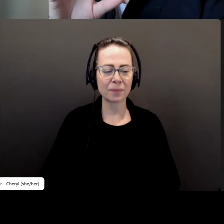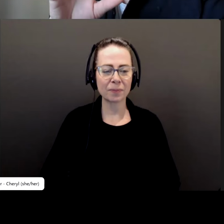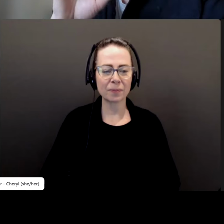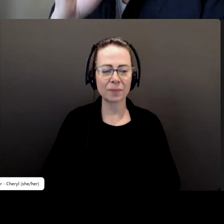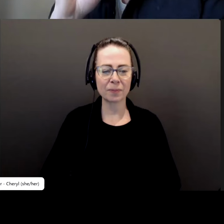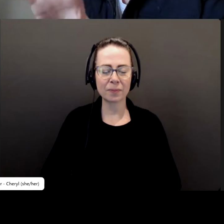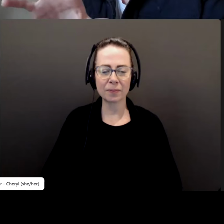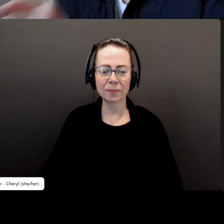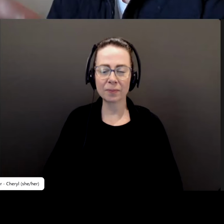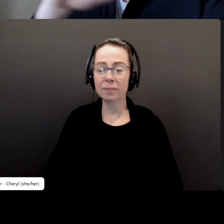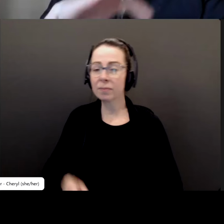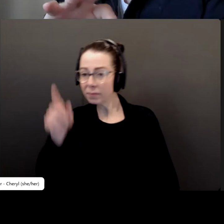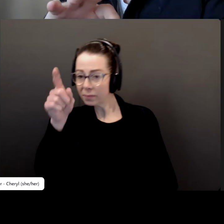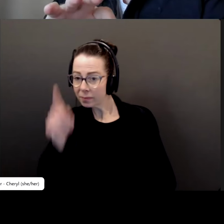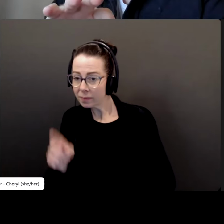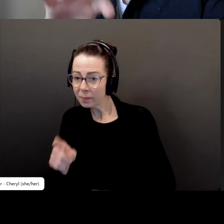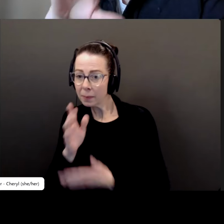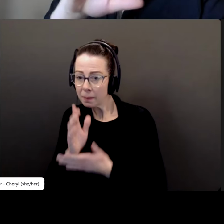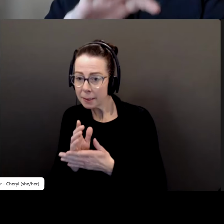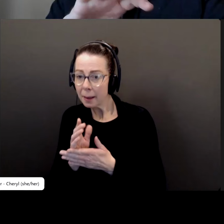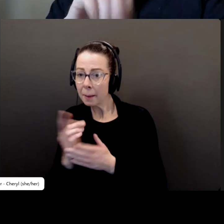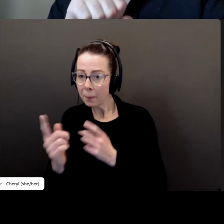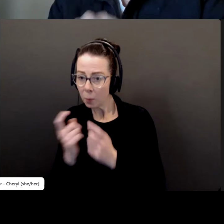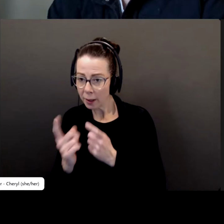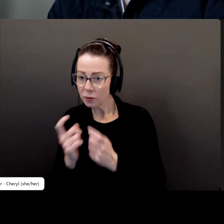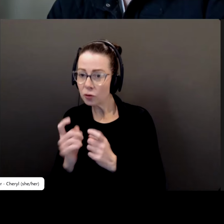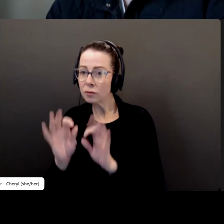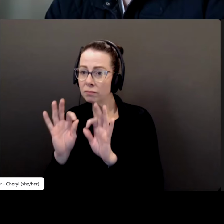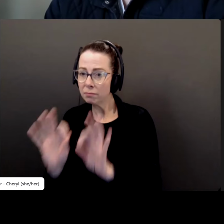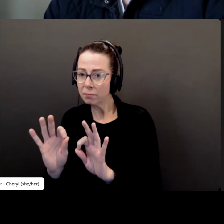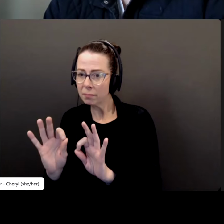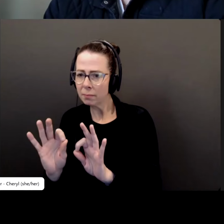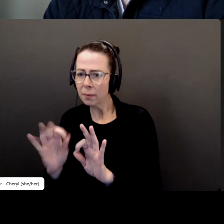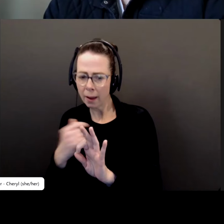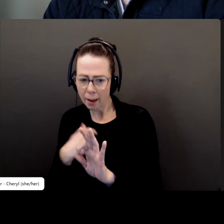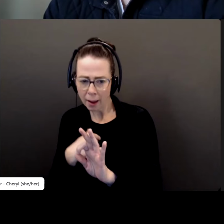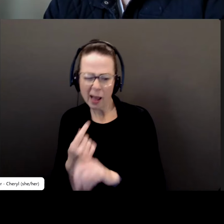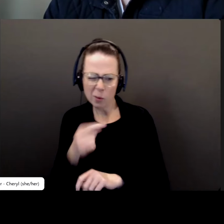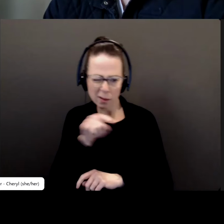in the chat window. I'm mostly going to be responding to the Q&A section.